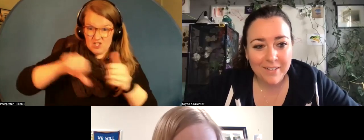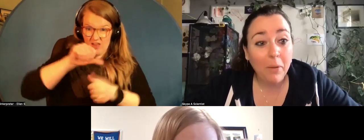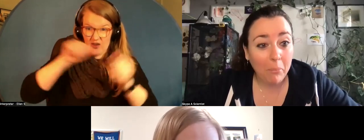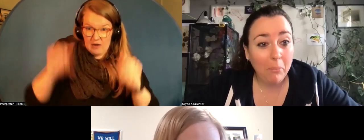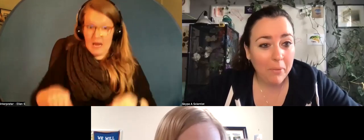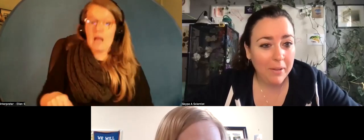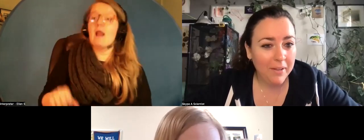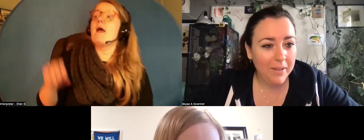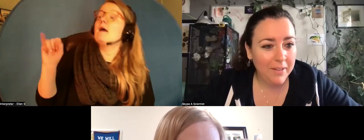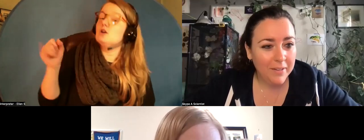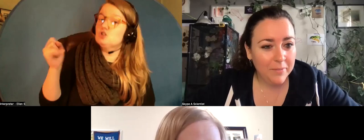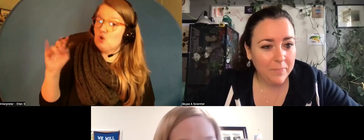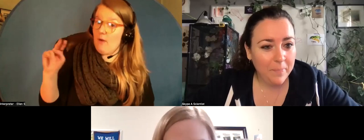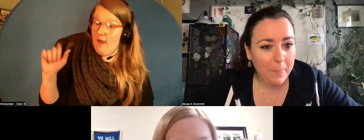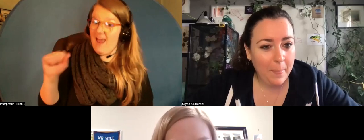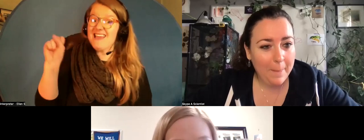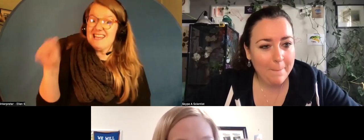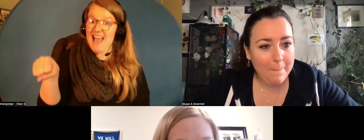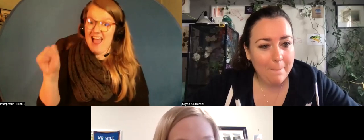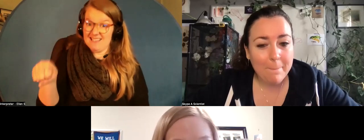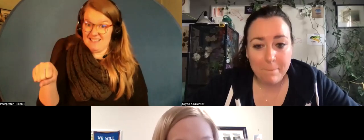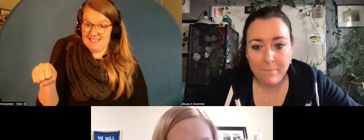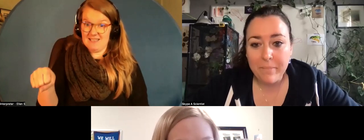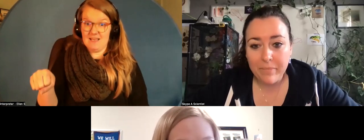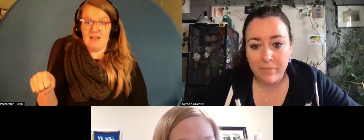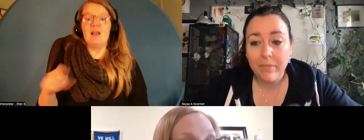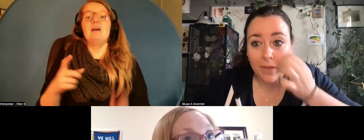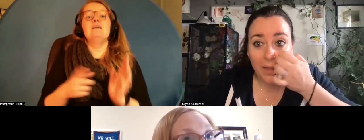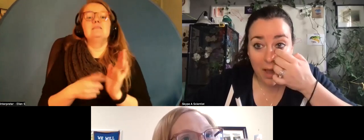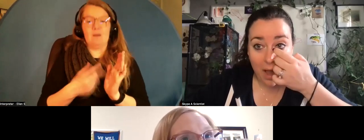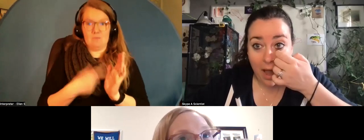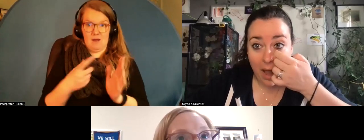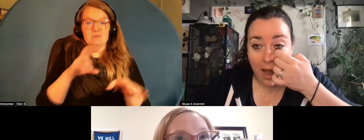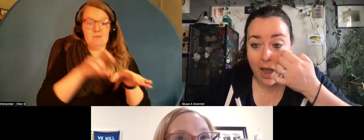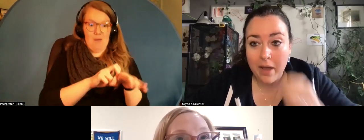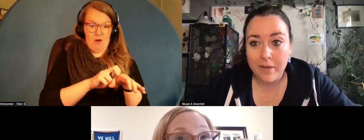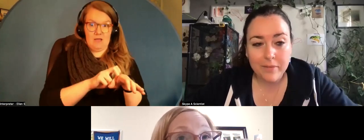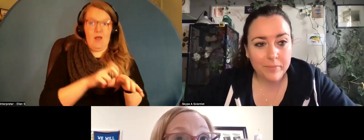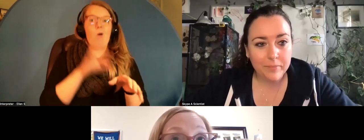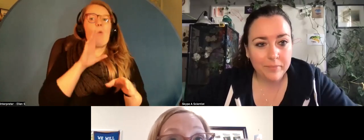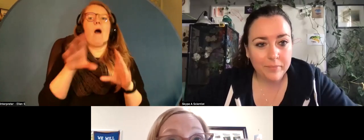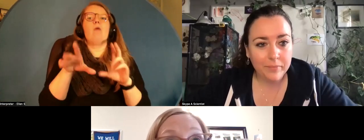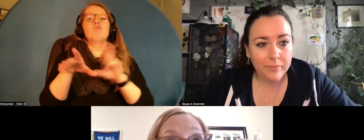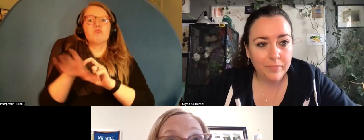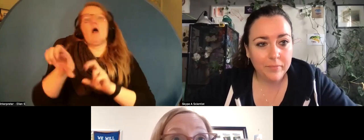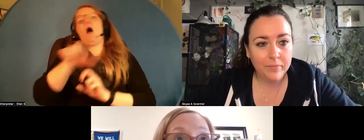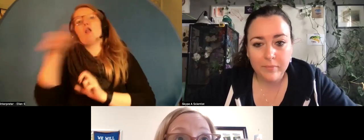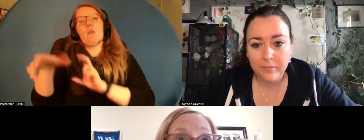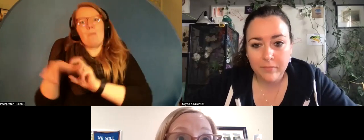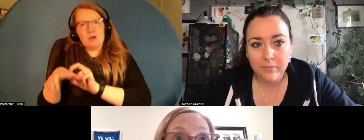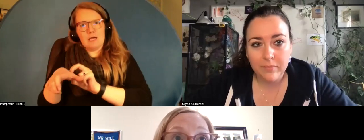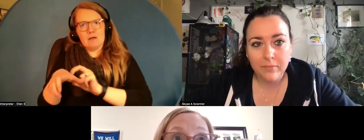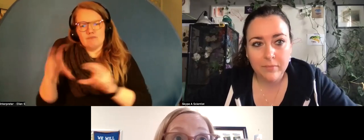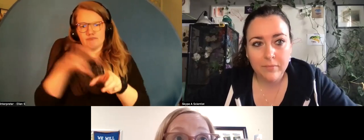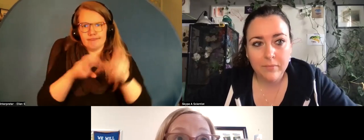hyperparasitism where a parasite is parasitized by another parasite. And maybe the easiest one for